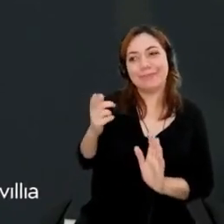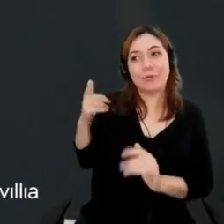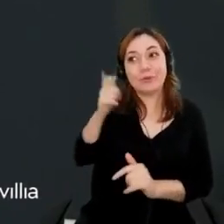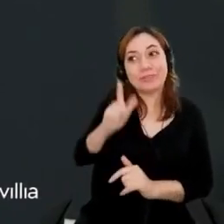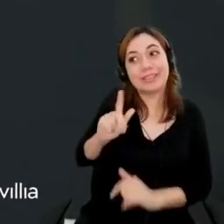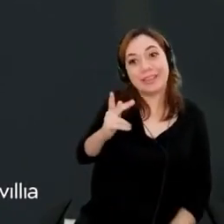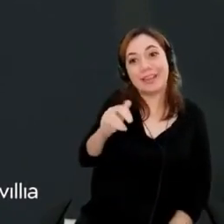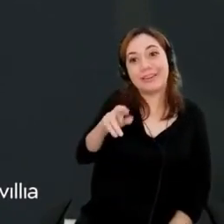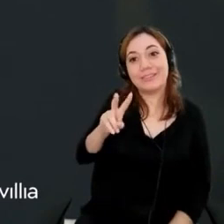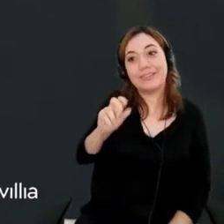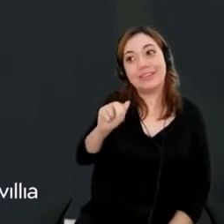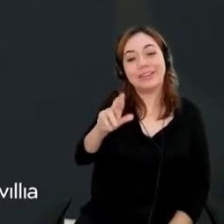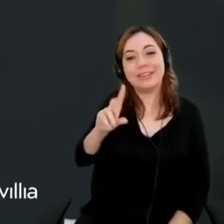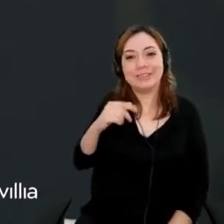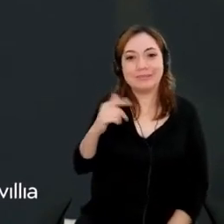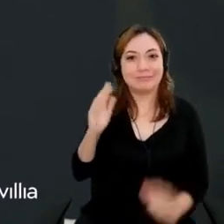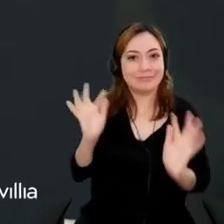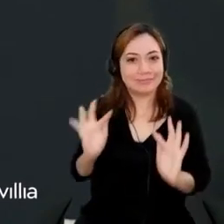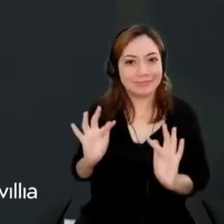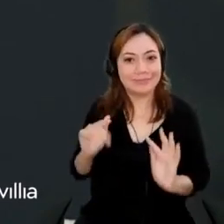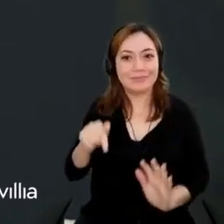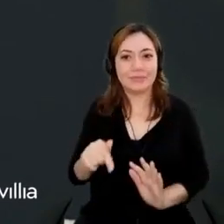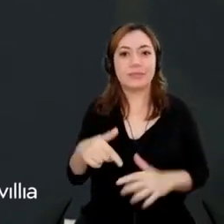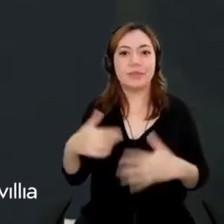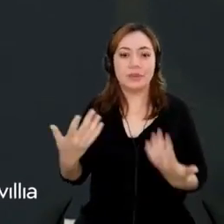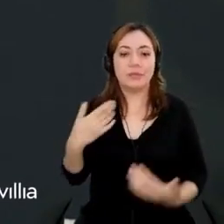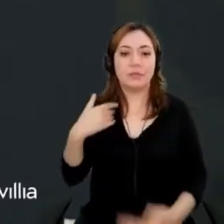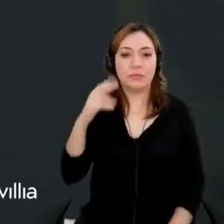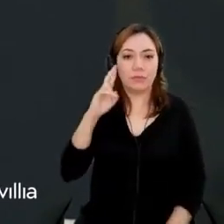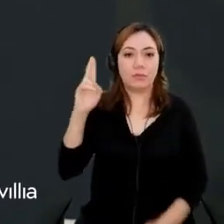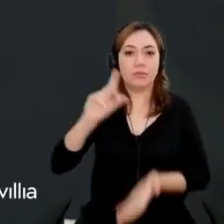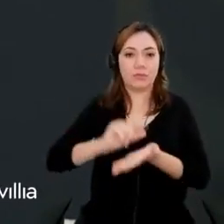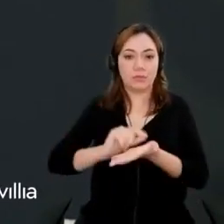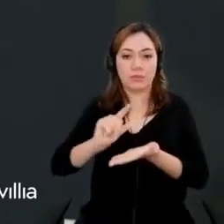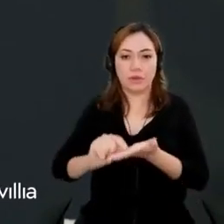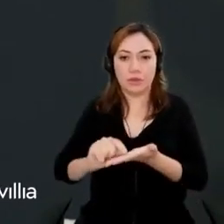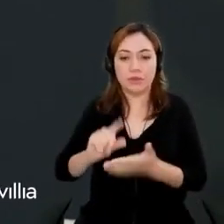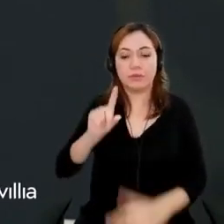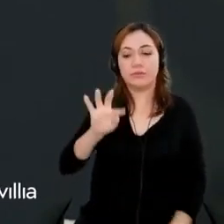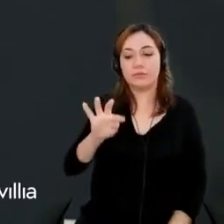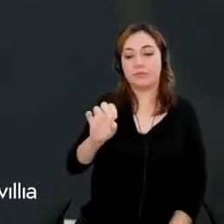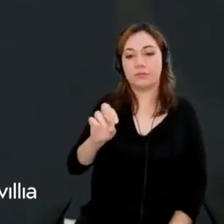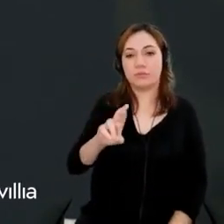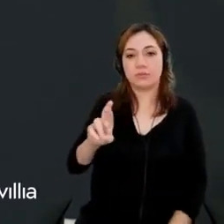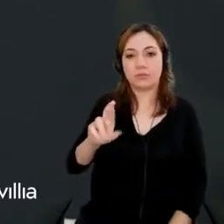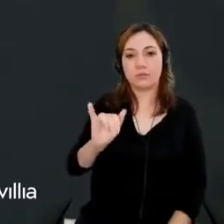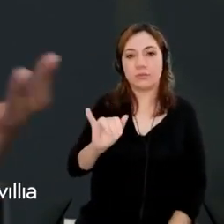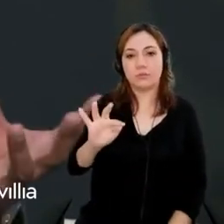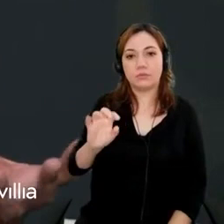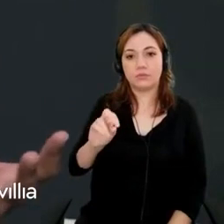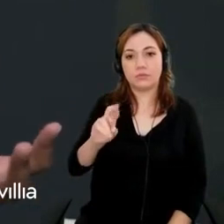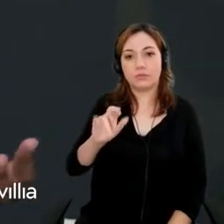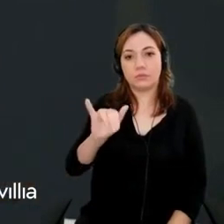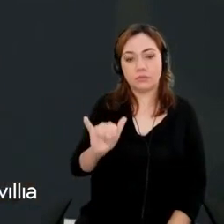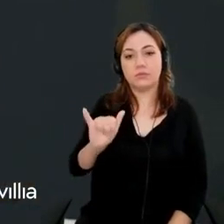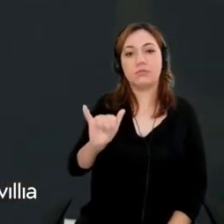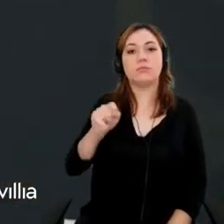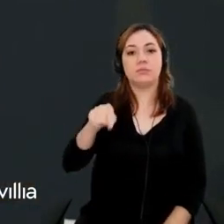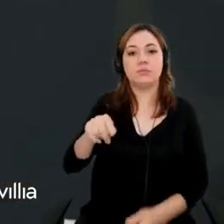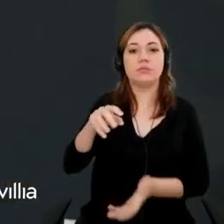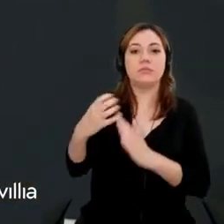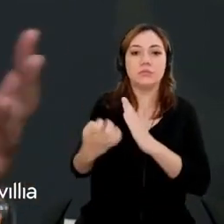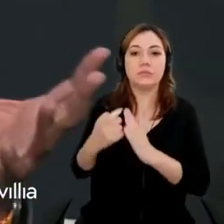Territory Studio. Territory Studio are best known for their work on futuristic interfaces